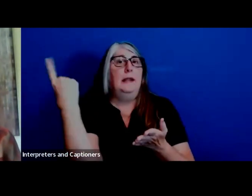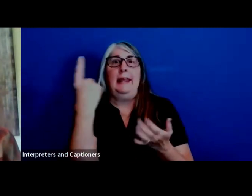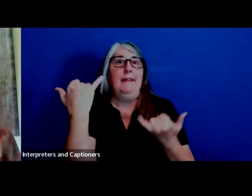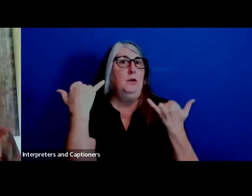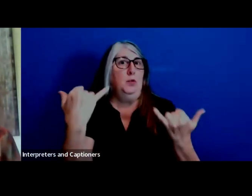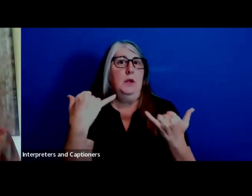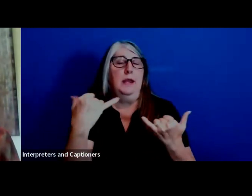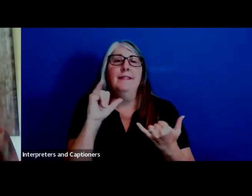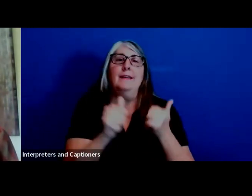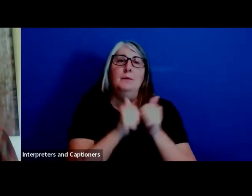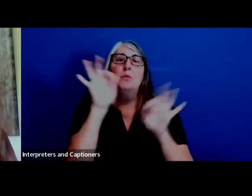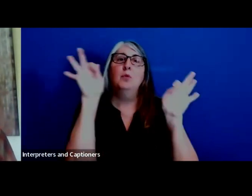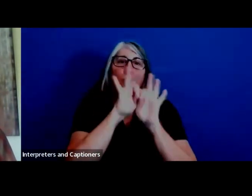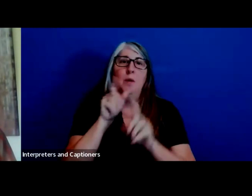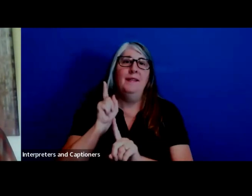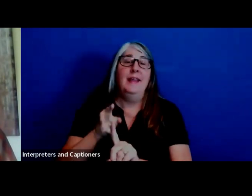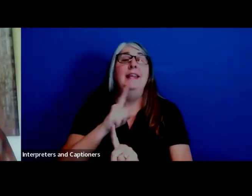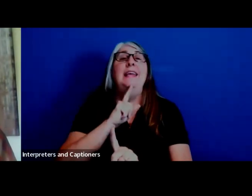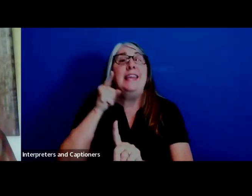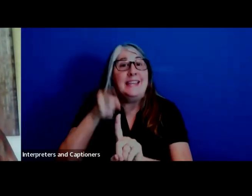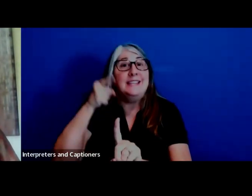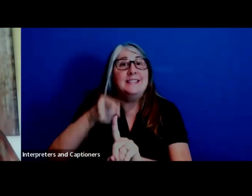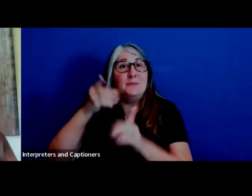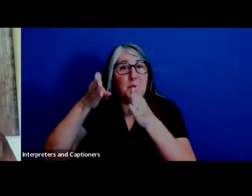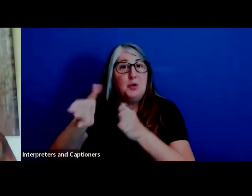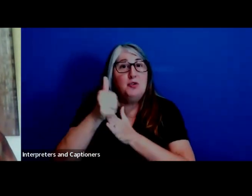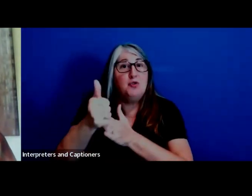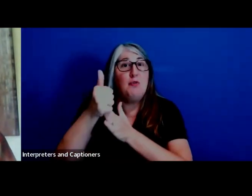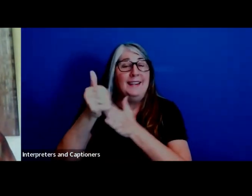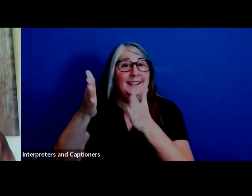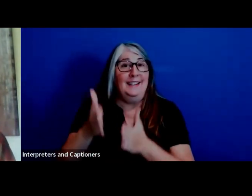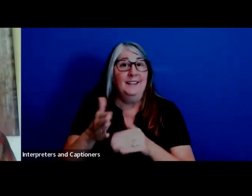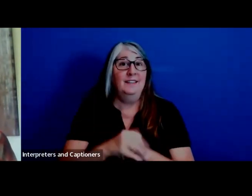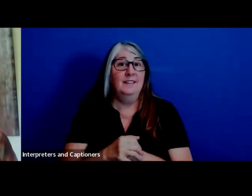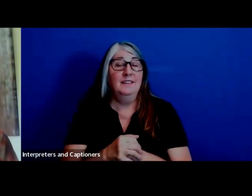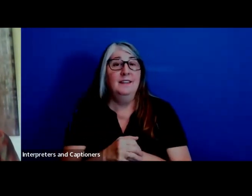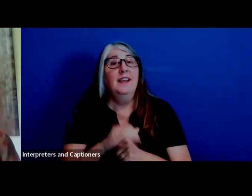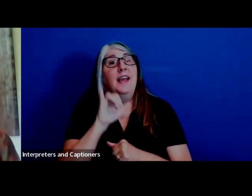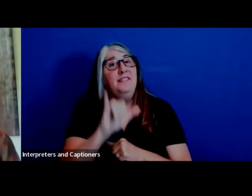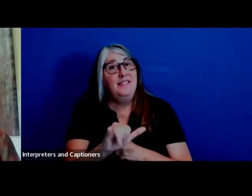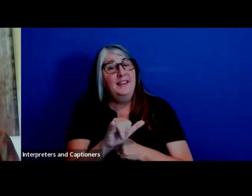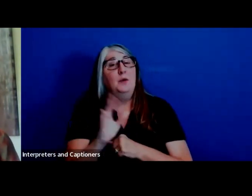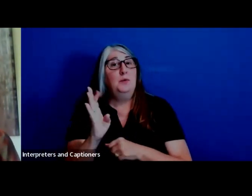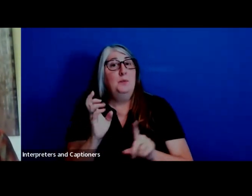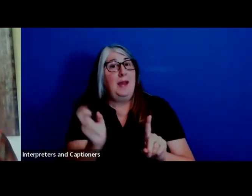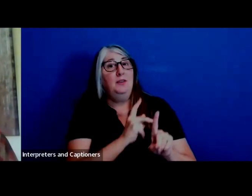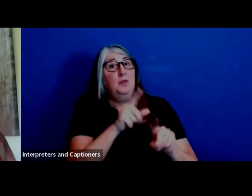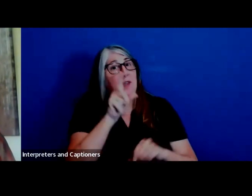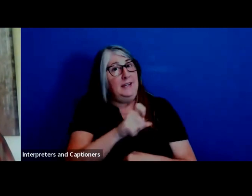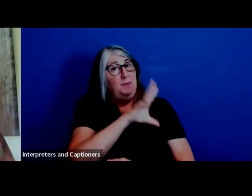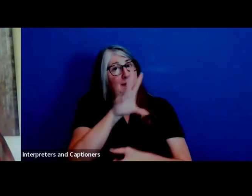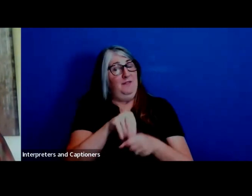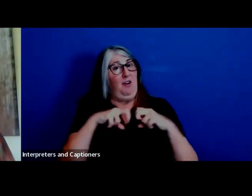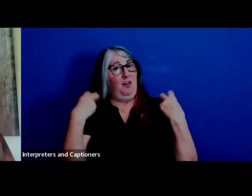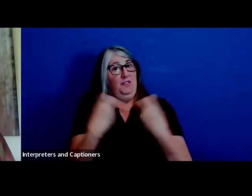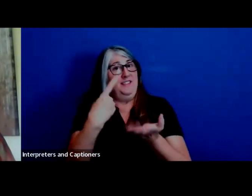nuance right there is the person directing it? And it goes back again to that seat at the table. Yeah, you can give